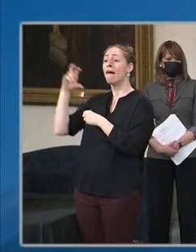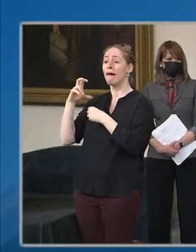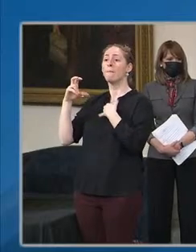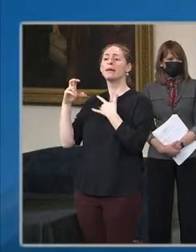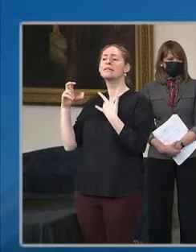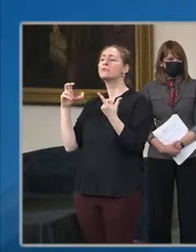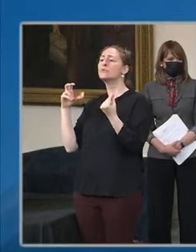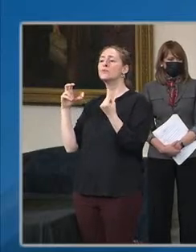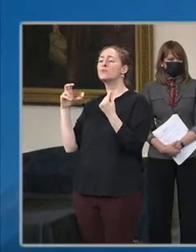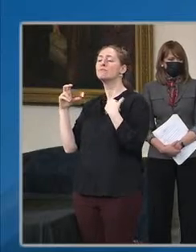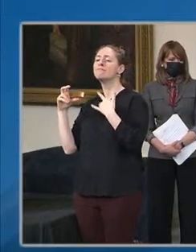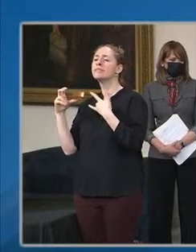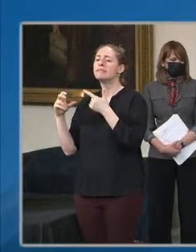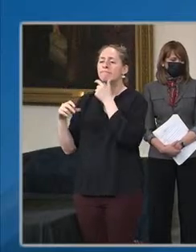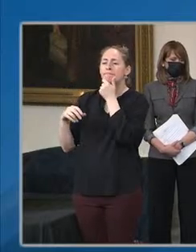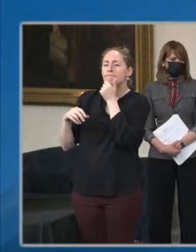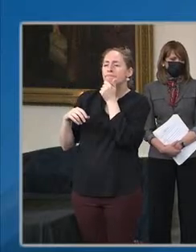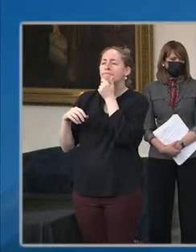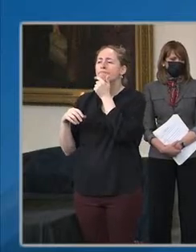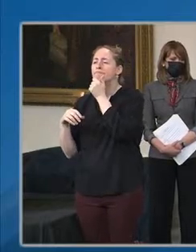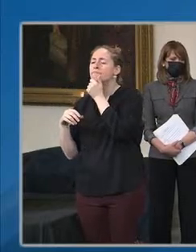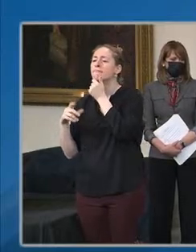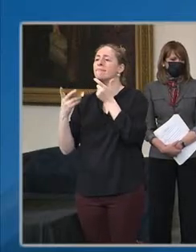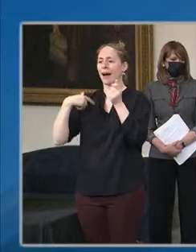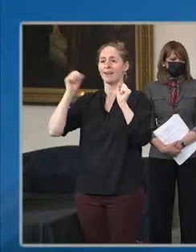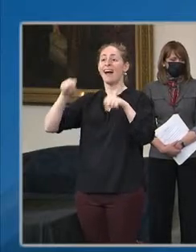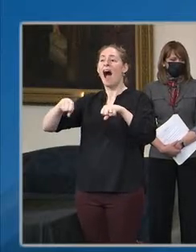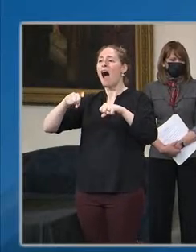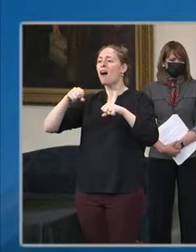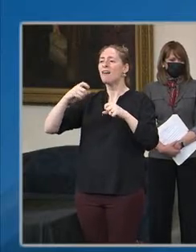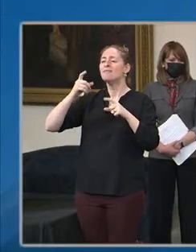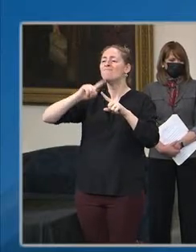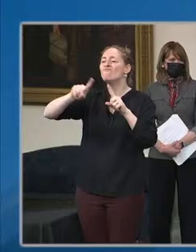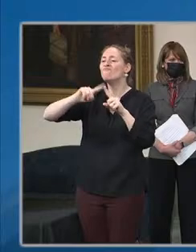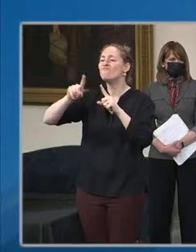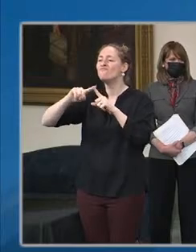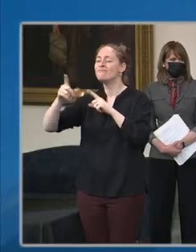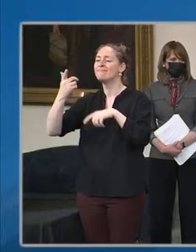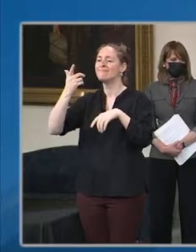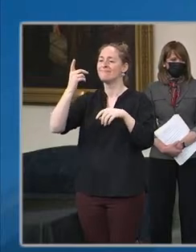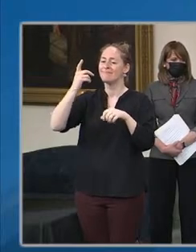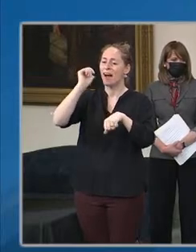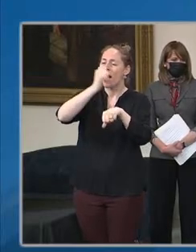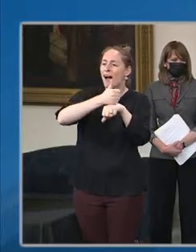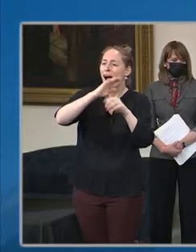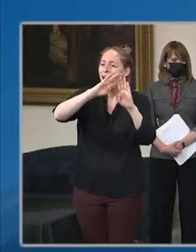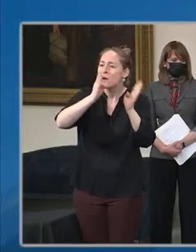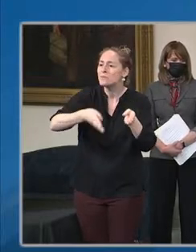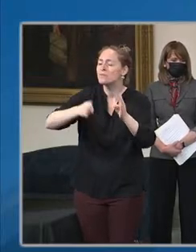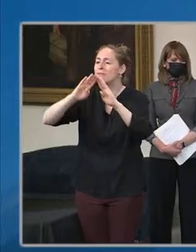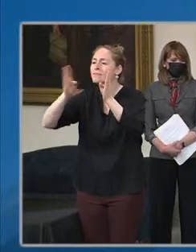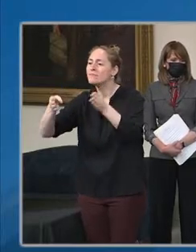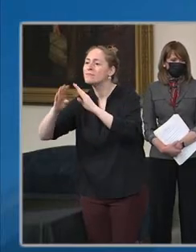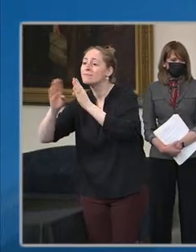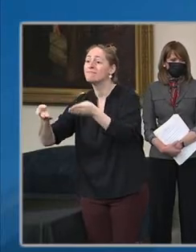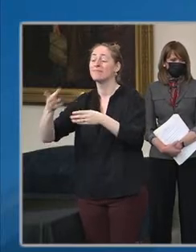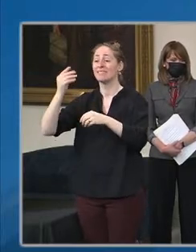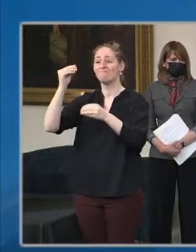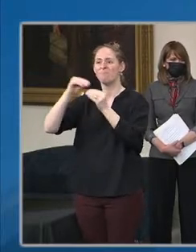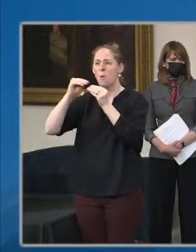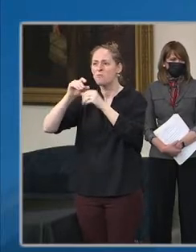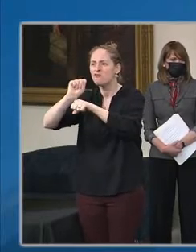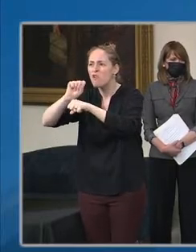affordable workforce housing across the state. In excess of 20,000 units have either been created or